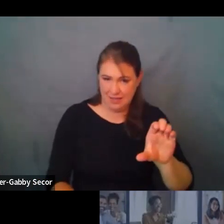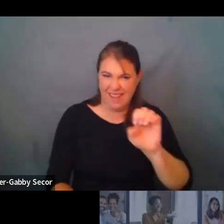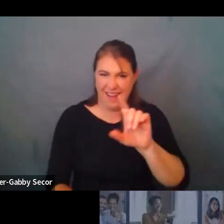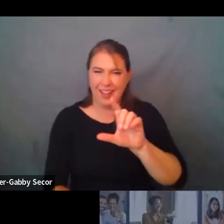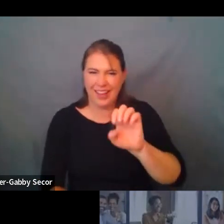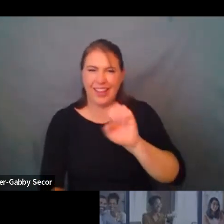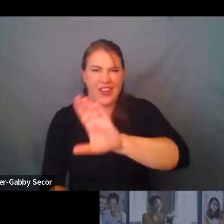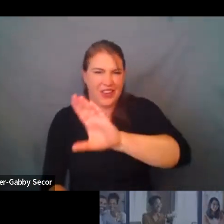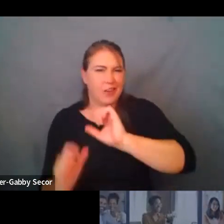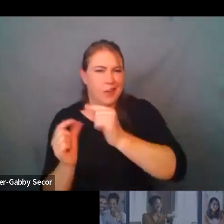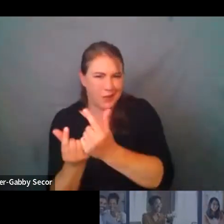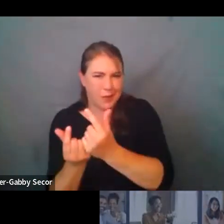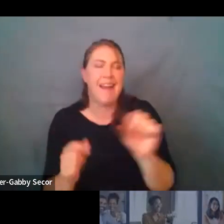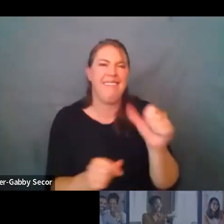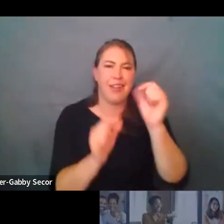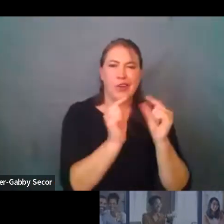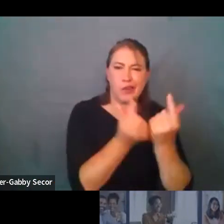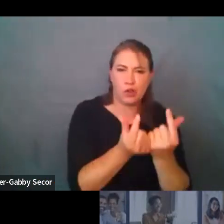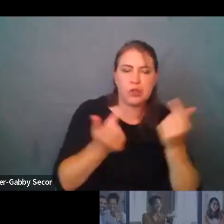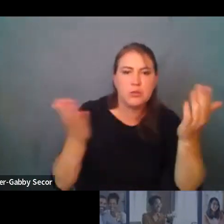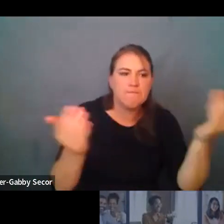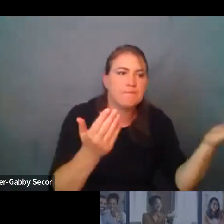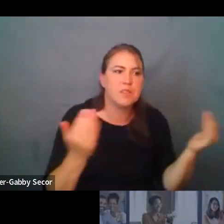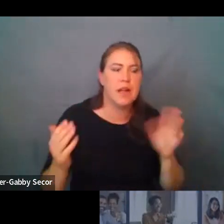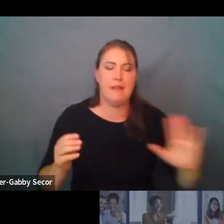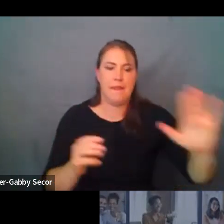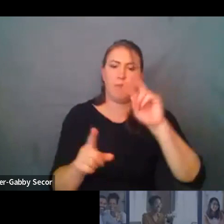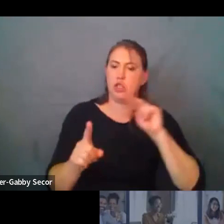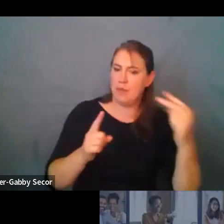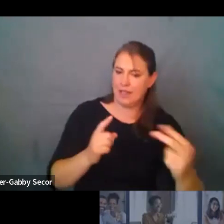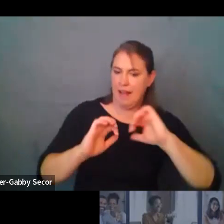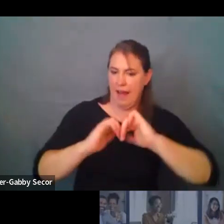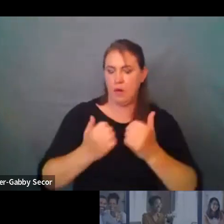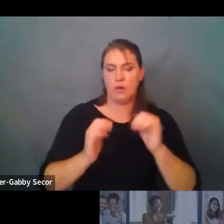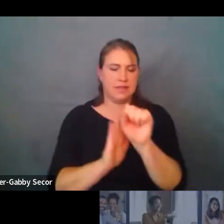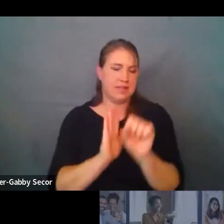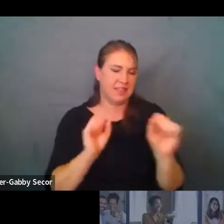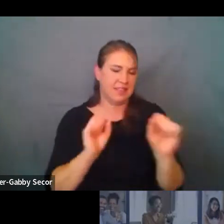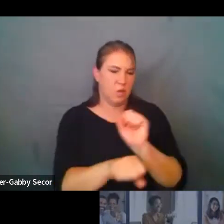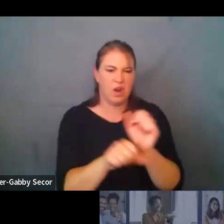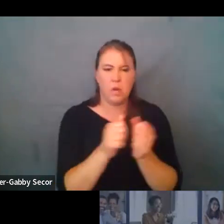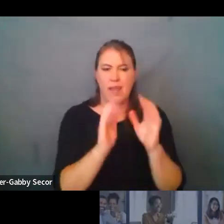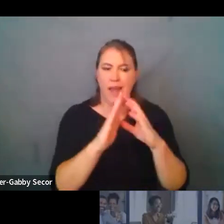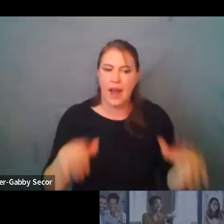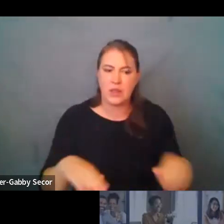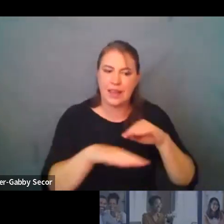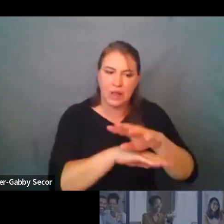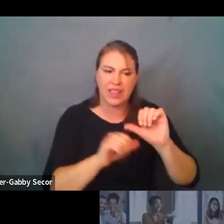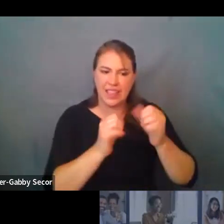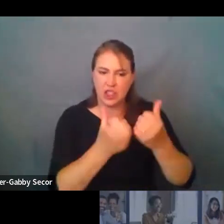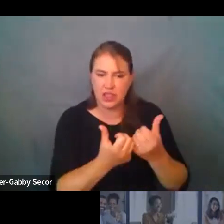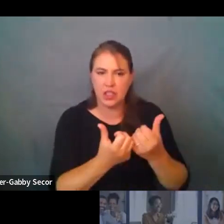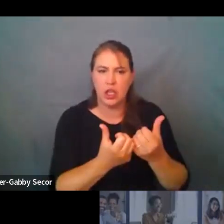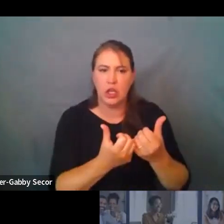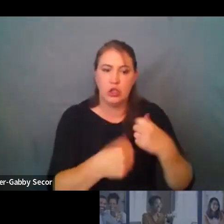advocacy groups to get their perspective on how the program can succeed and how states can work with housing counseling agencies to better make the program